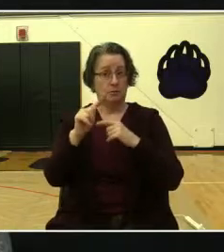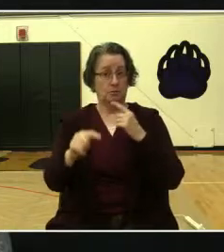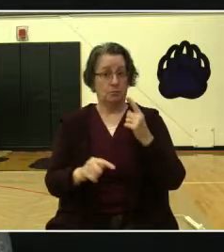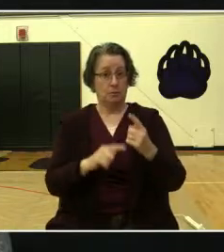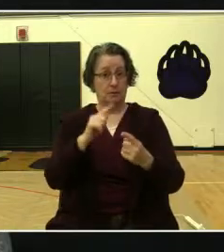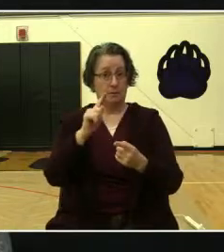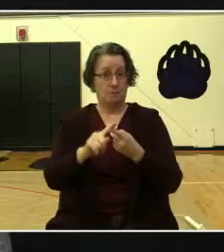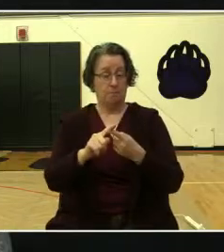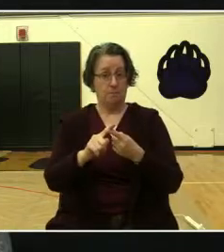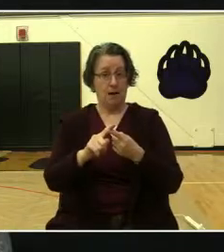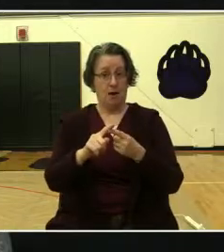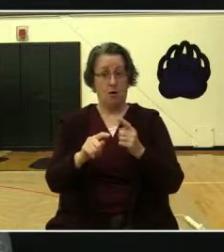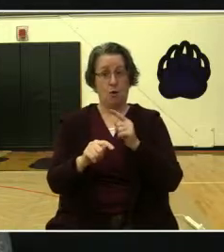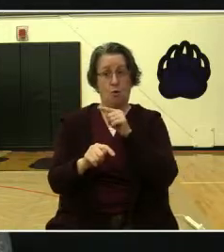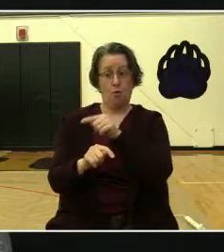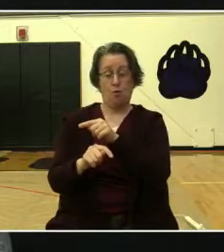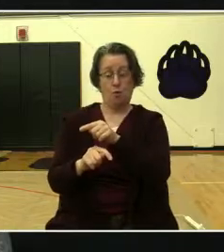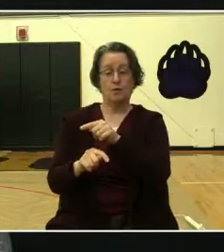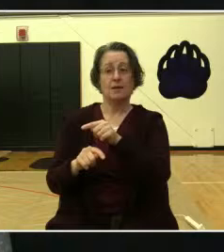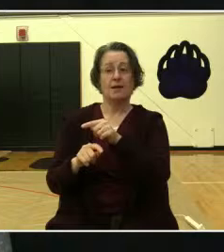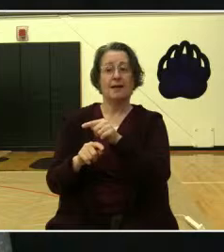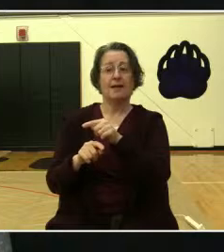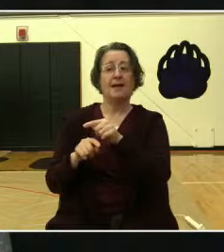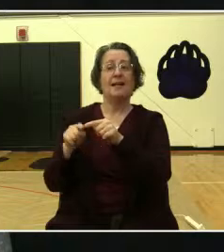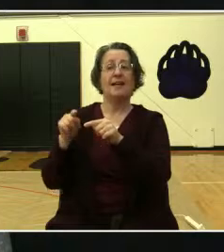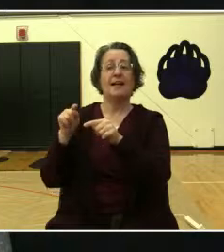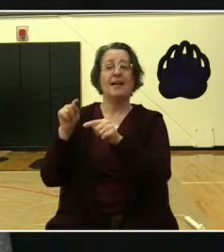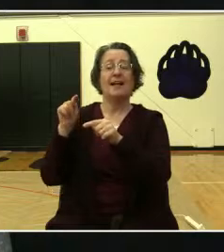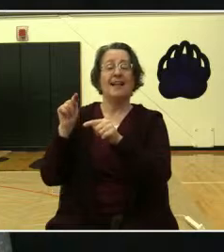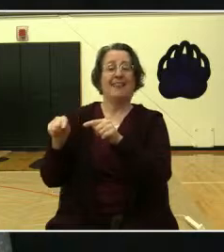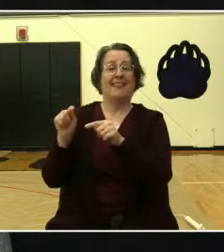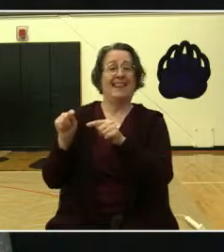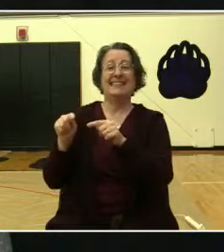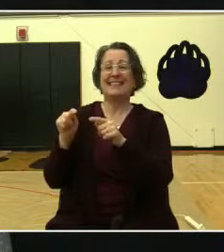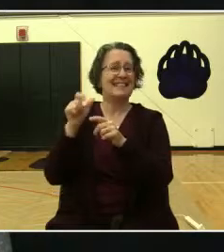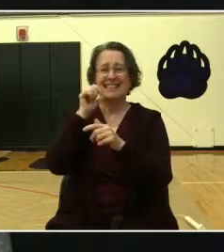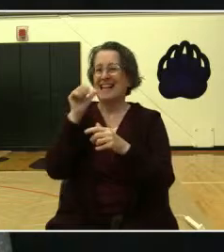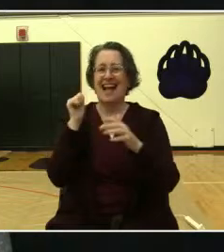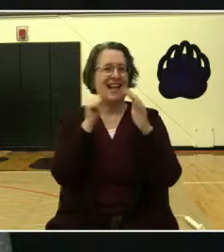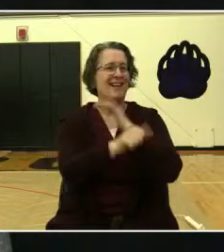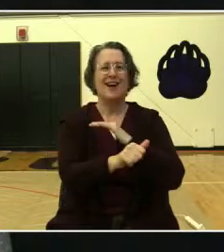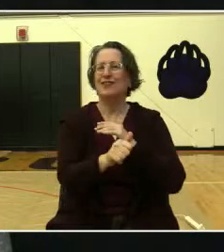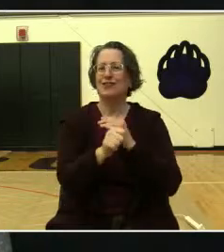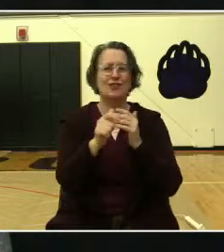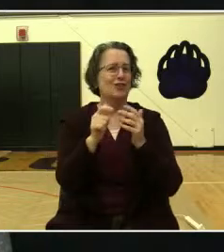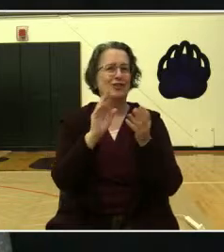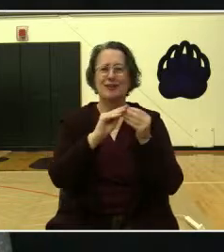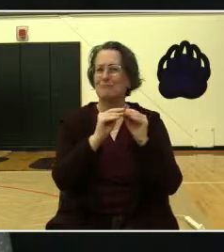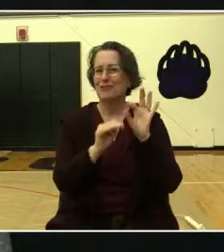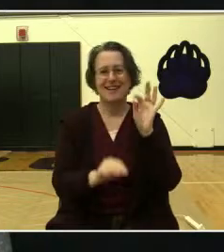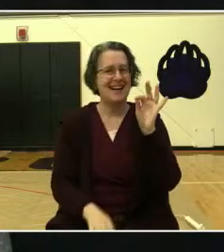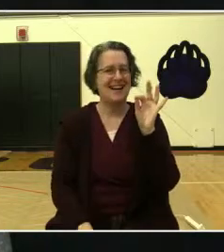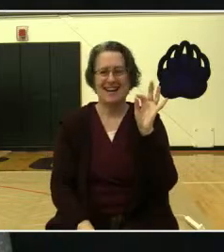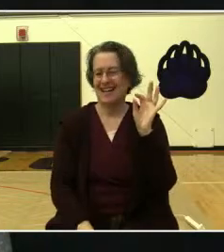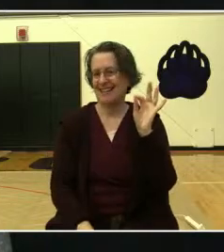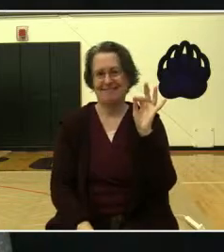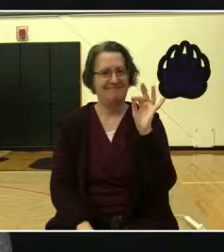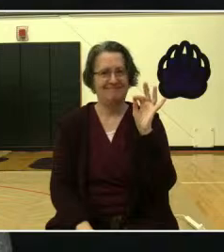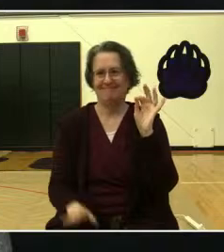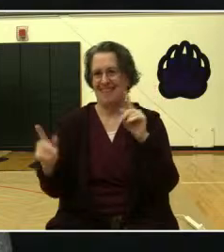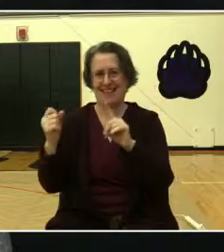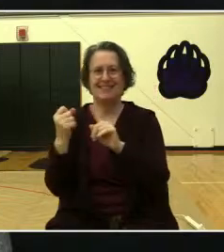and apart from what's in article 9 based upon that response um